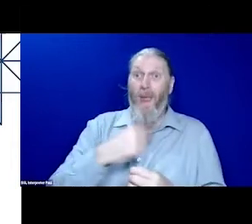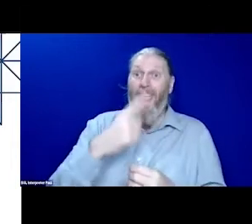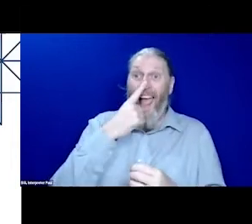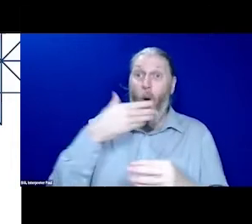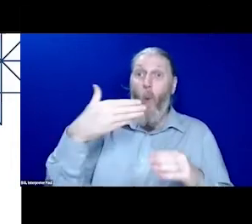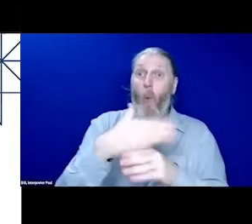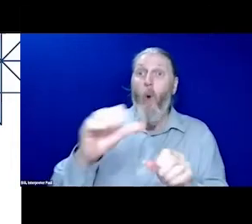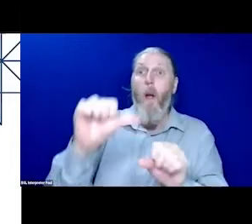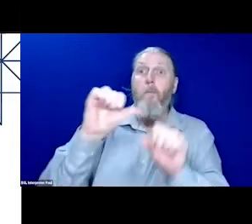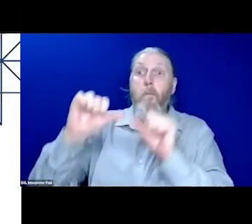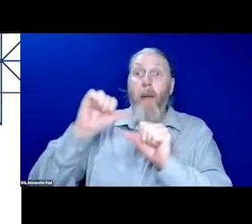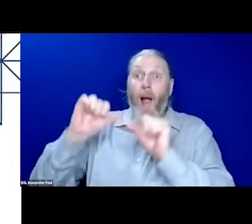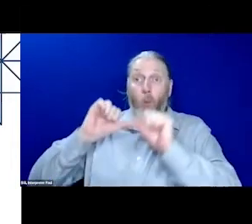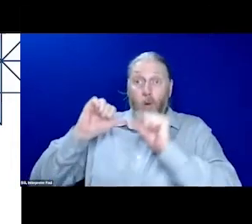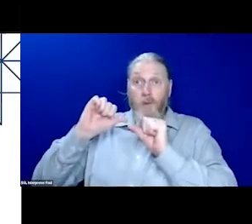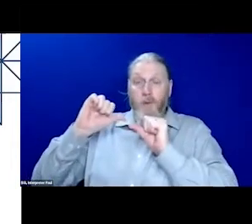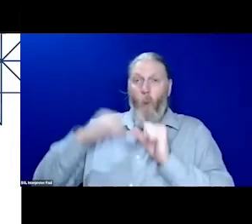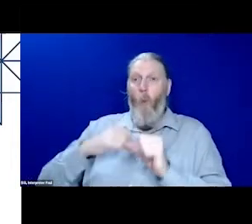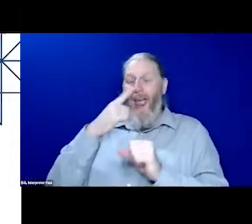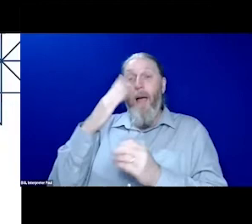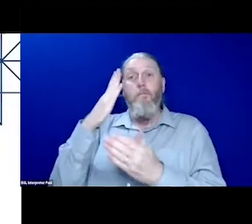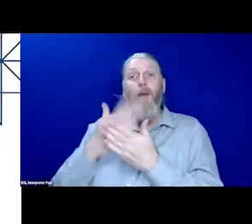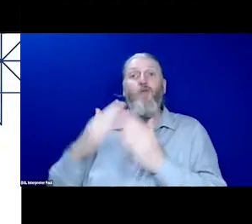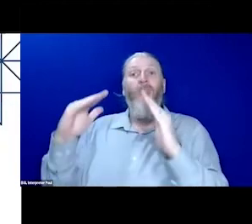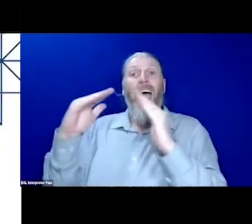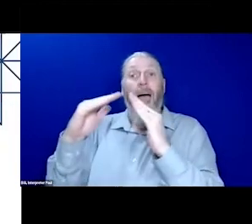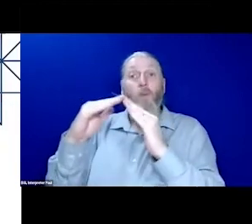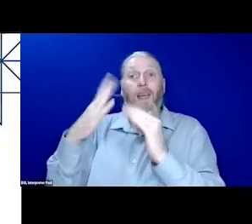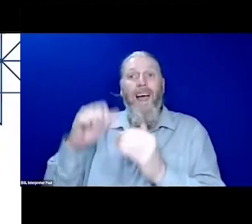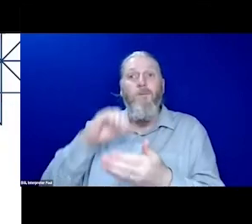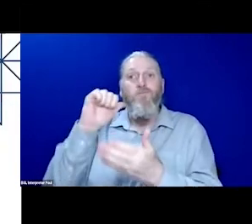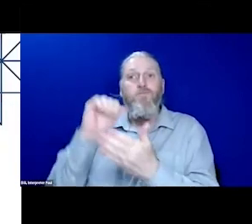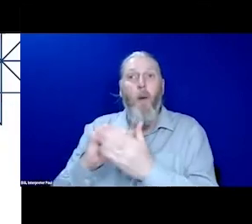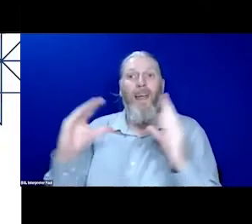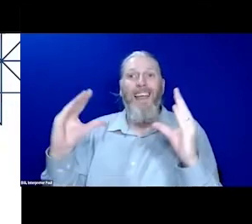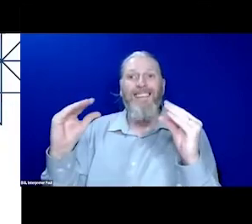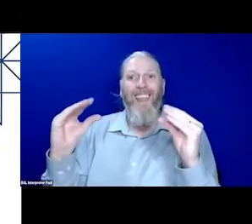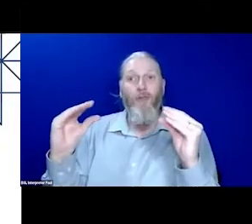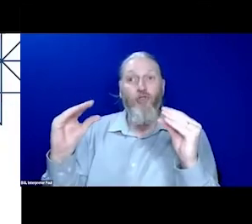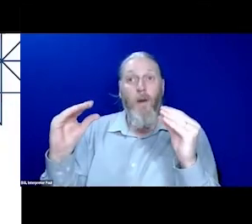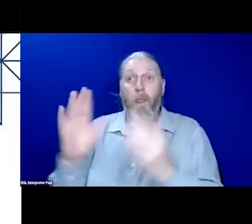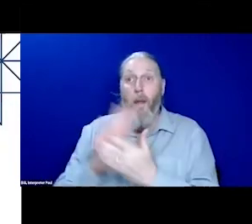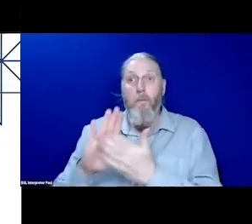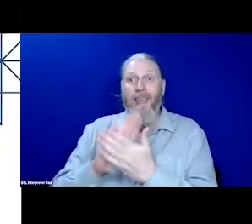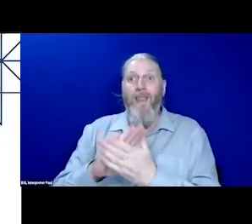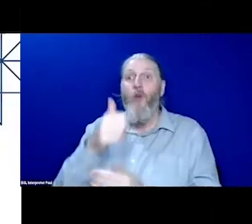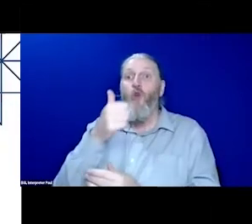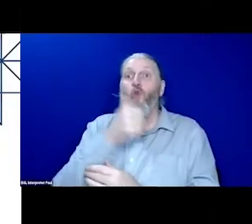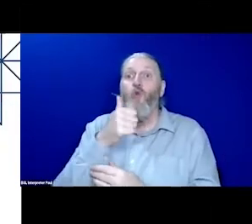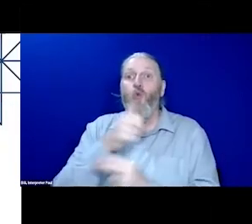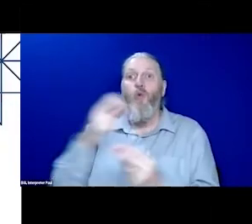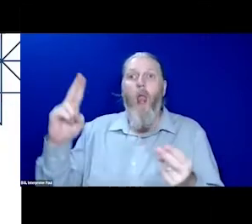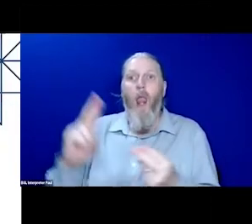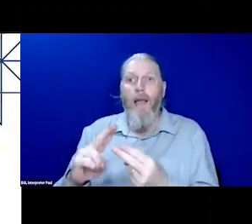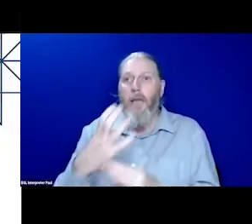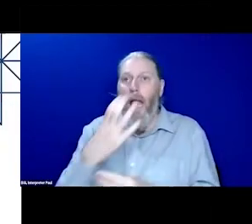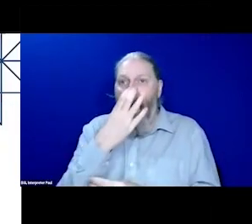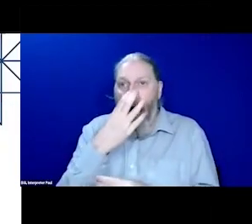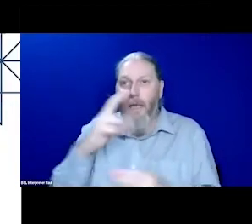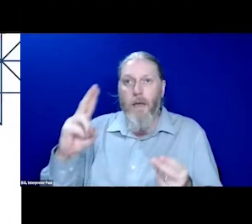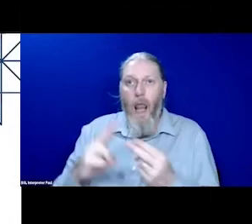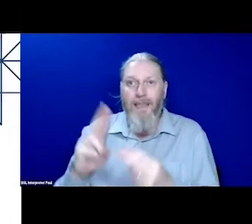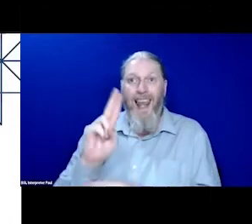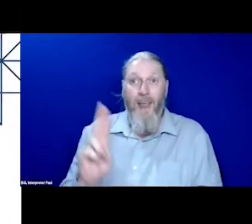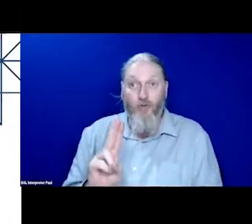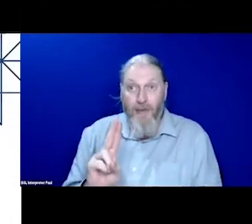properly insulating the house. This reduces the emissions from the fuel use. It also means the parents